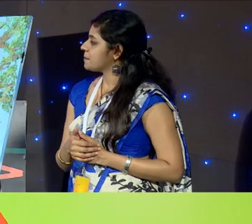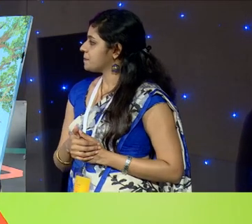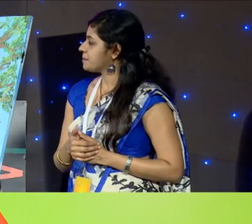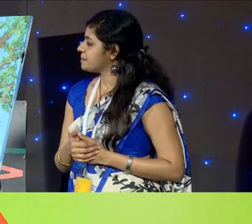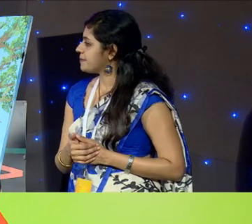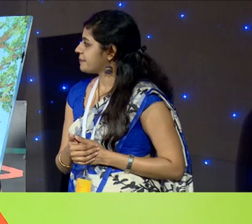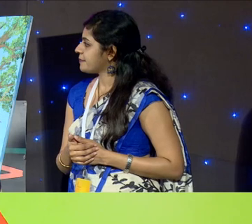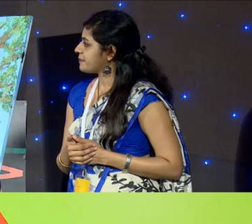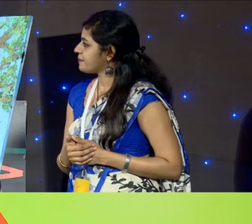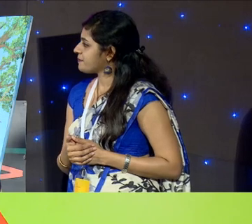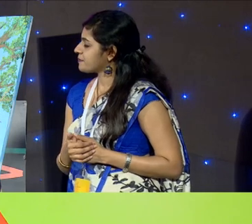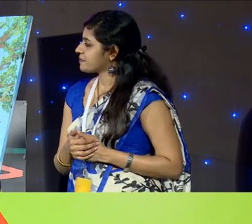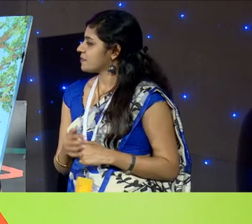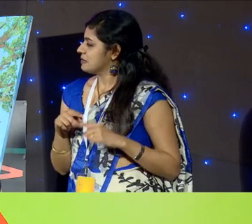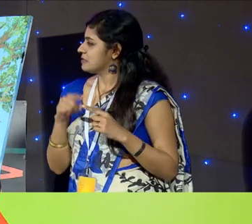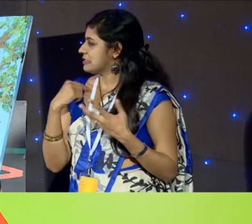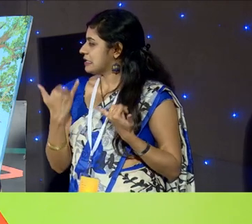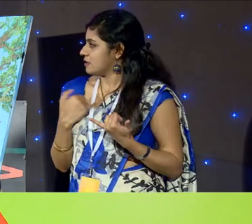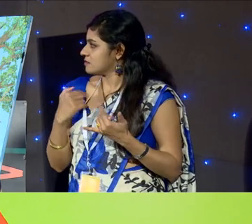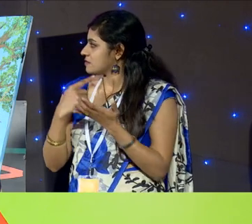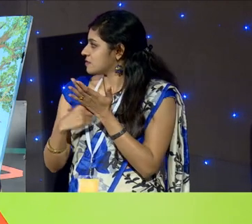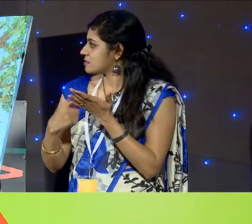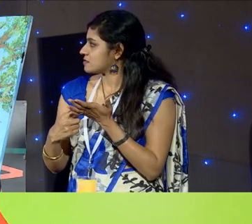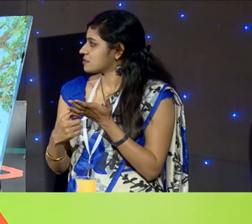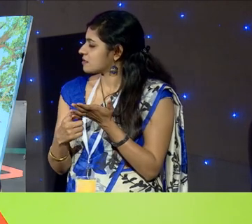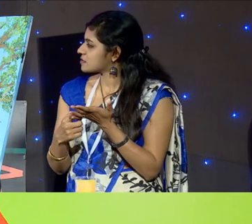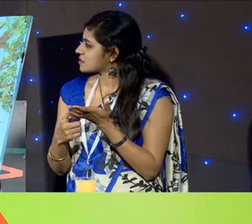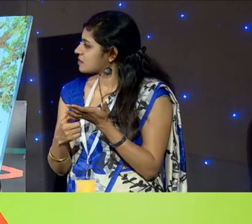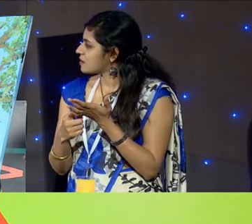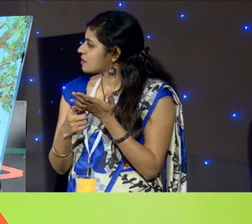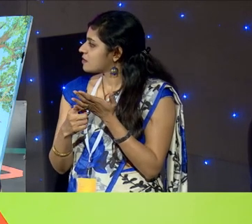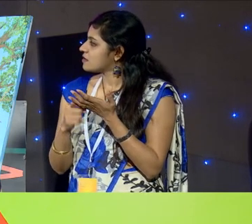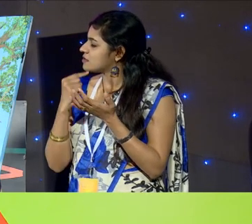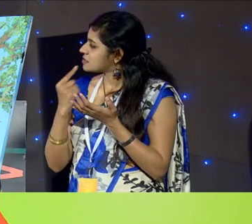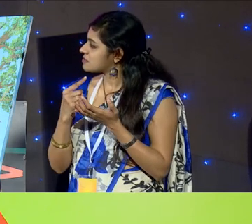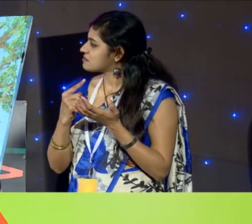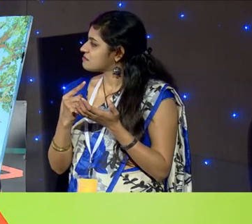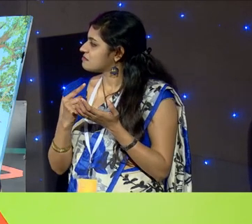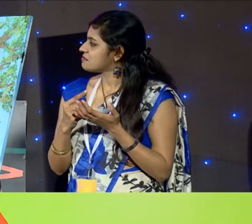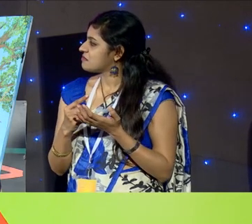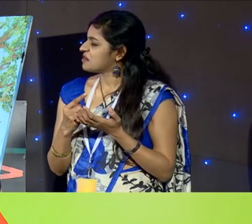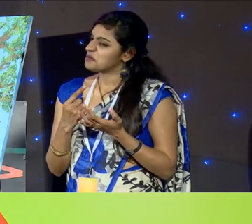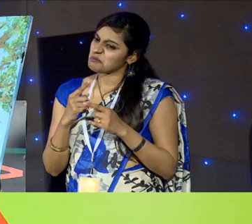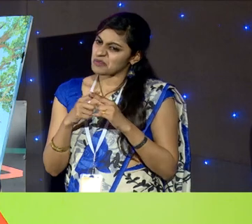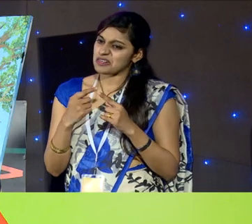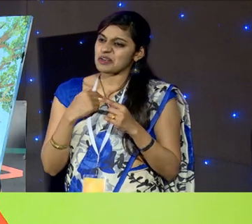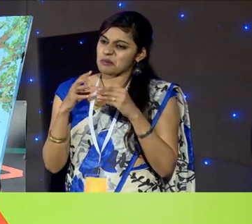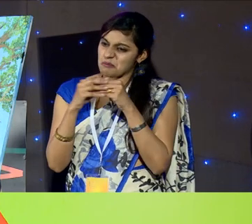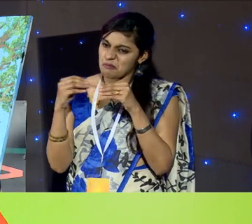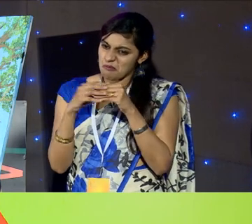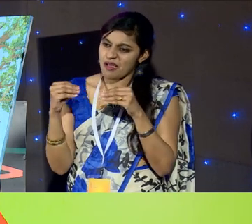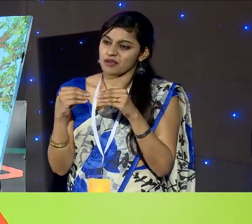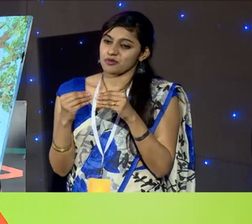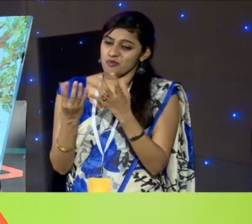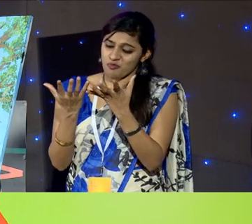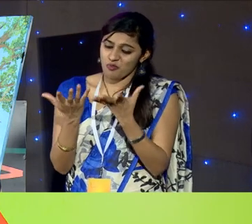just now we were discussing, Bangalore also needs schools with inclusive